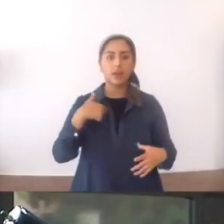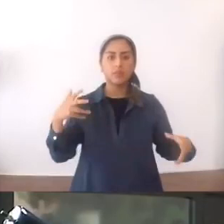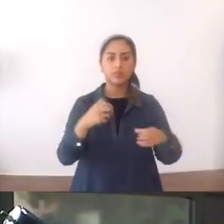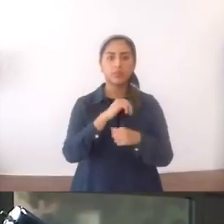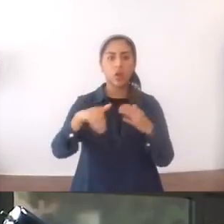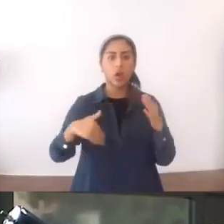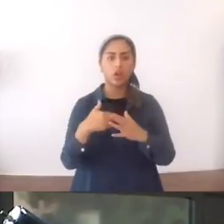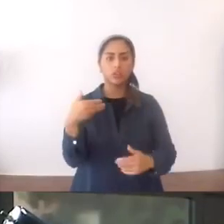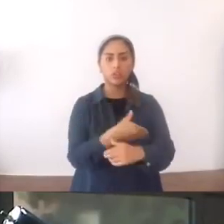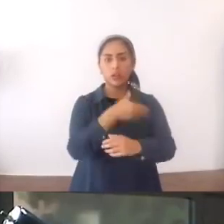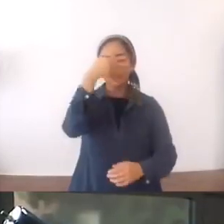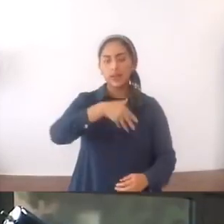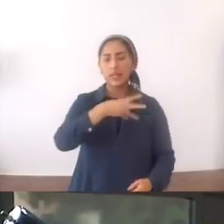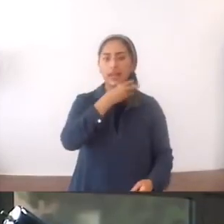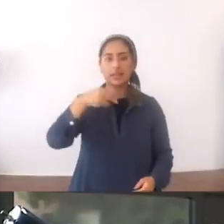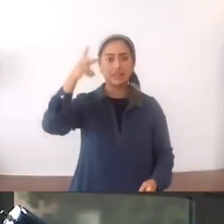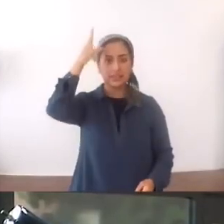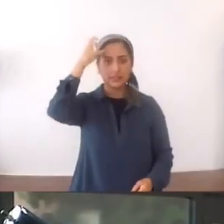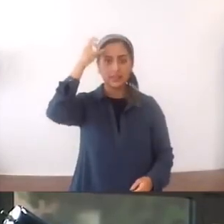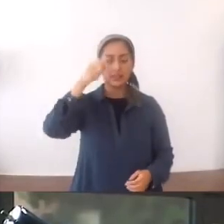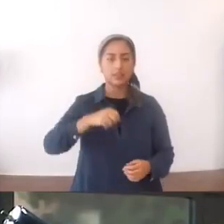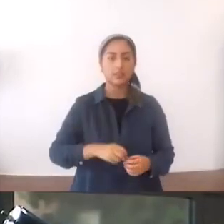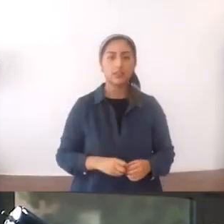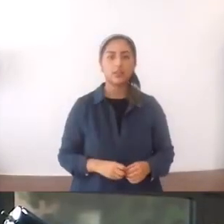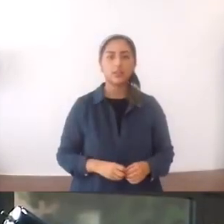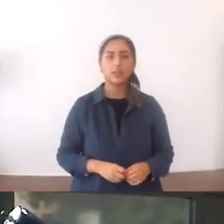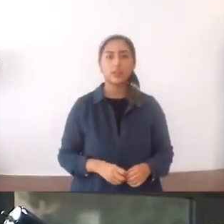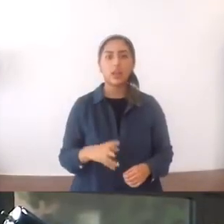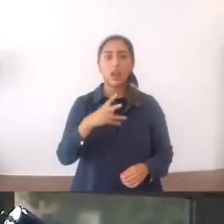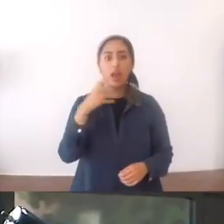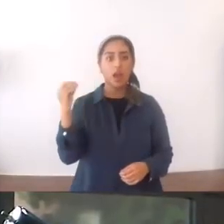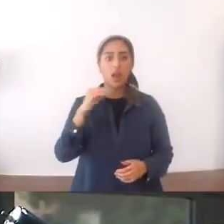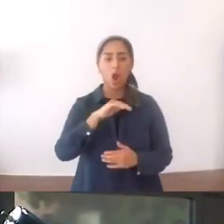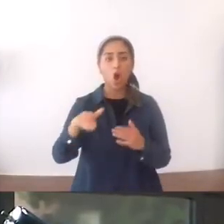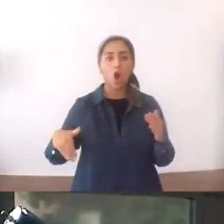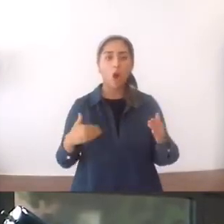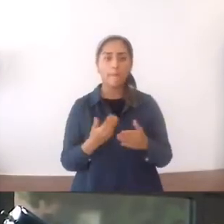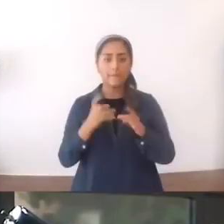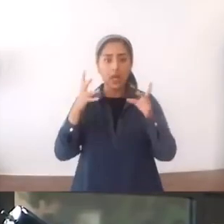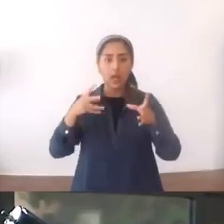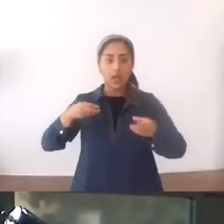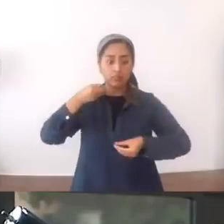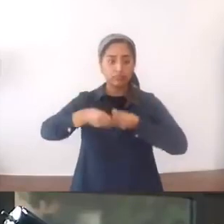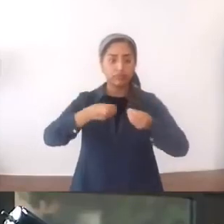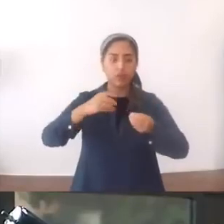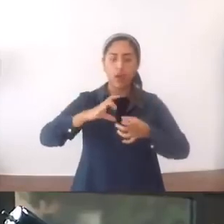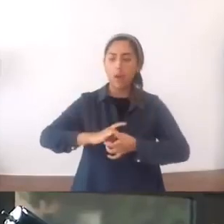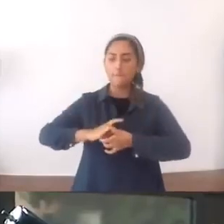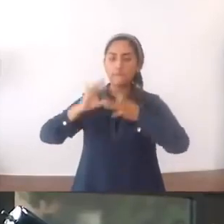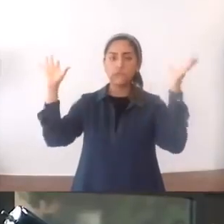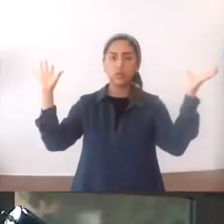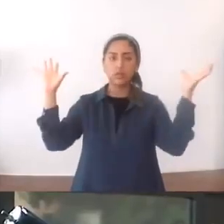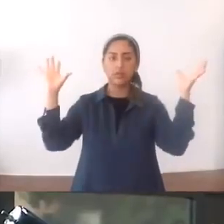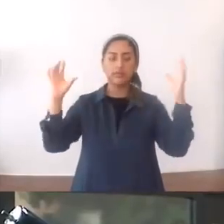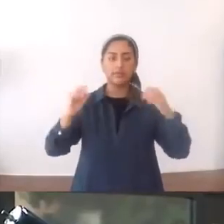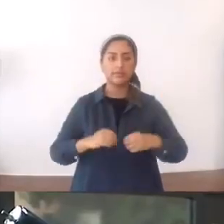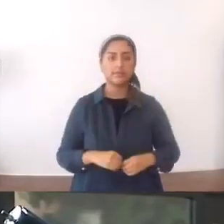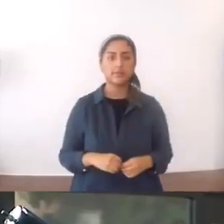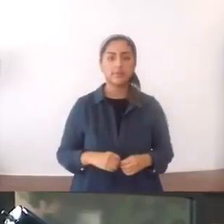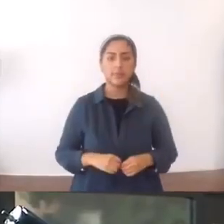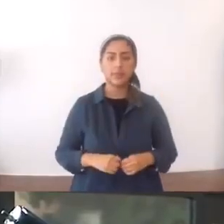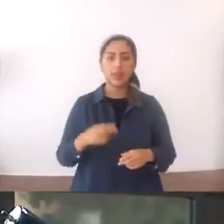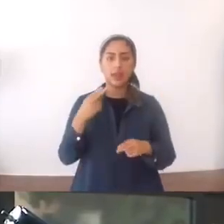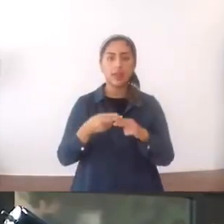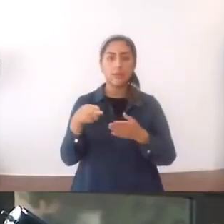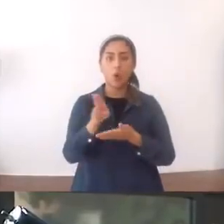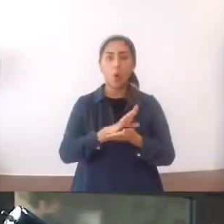son, as your sujeto a servant, todos los hombres fuertes y demonios, I tie all strong men and demons, cancelo todo tipo de maldición, and I cancel